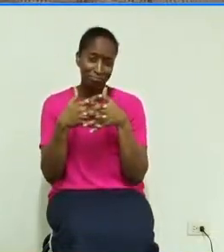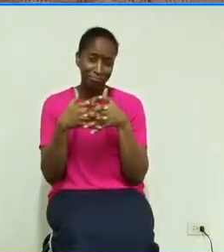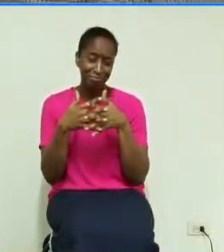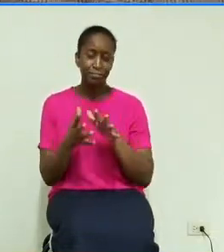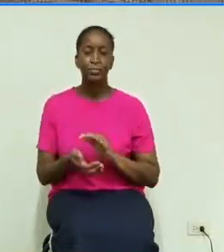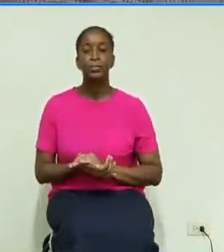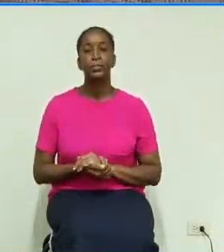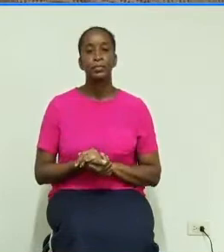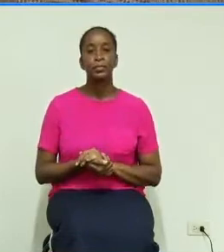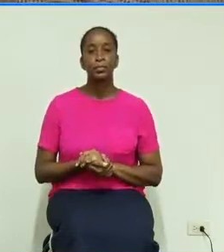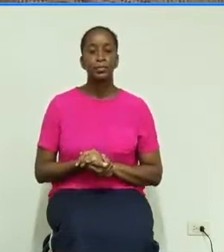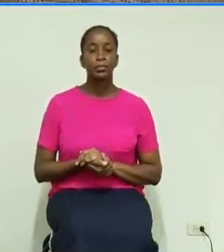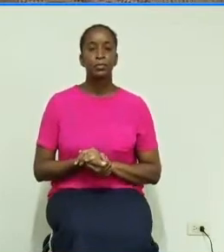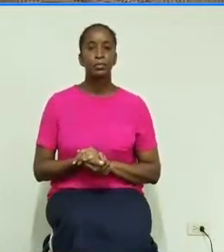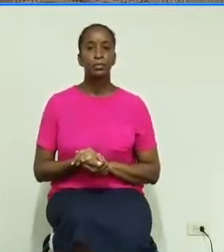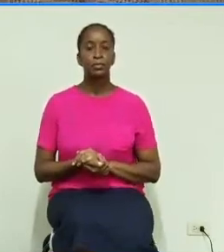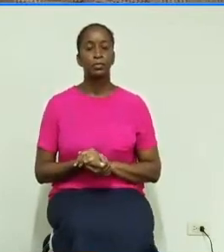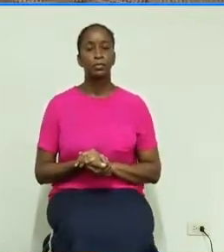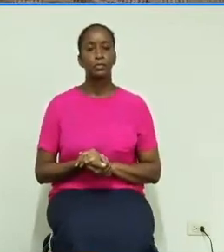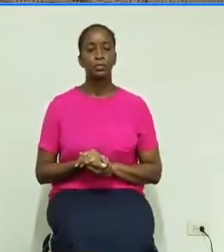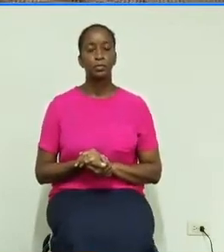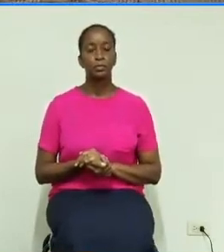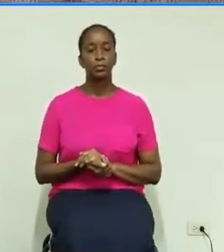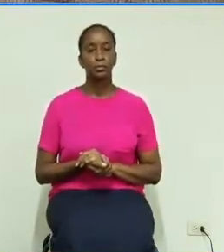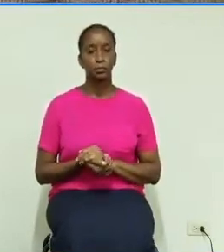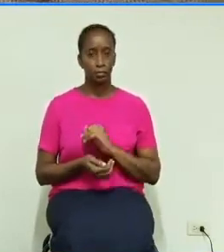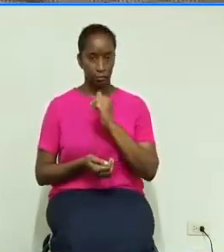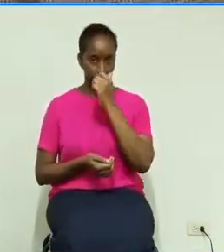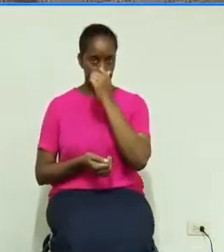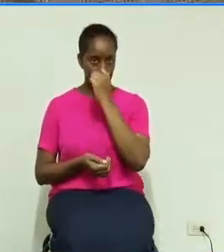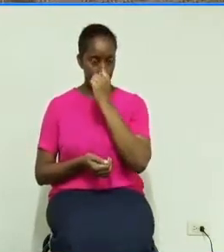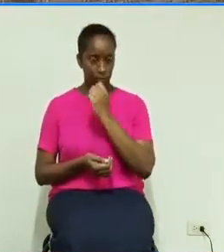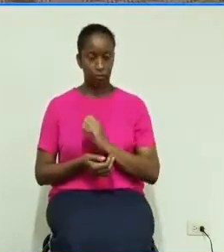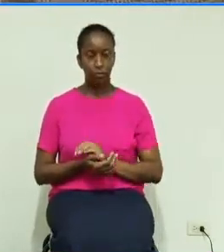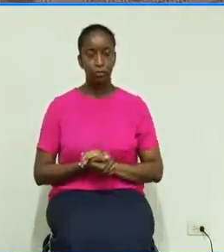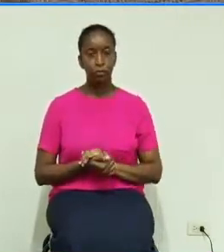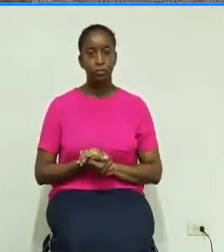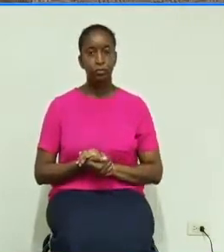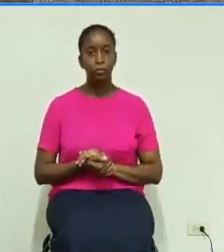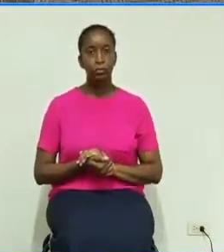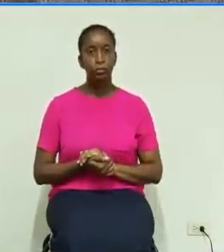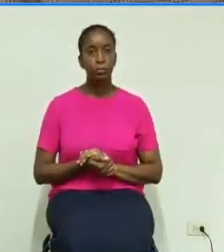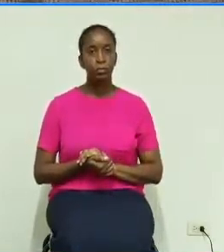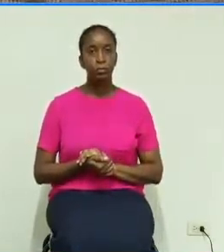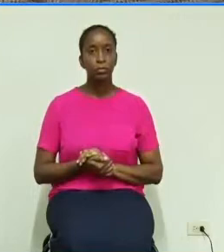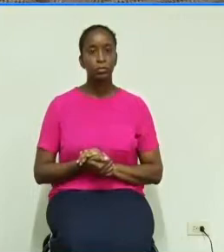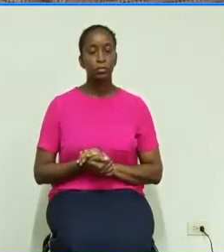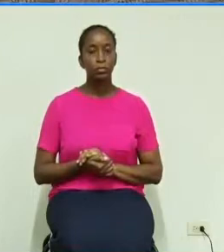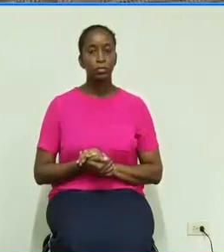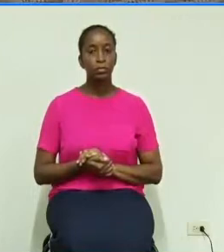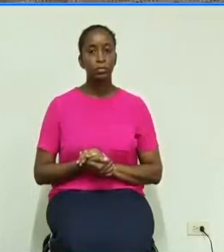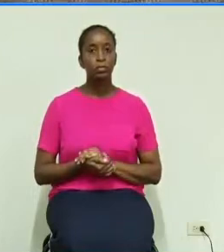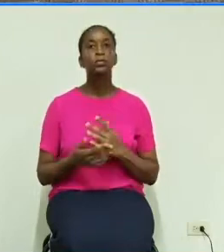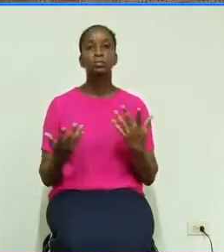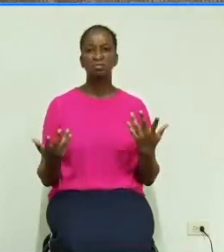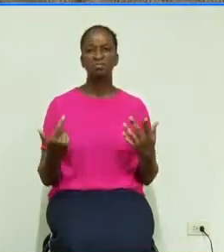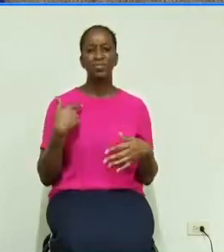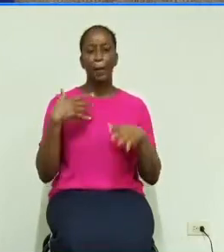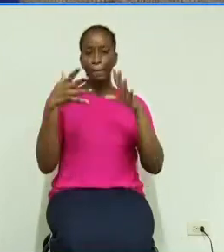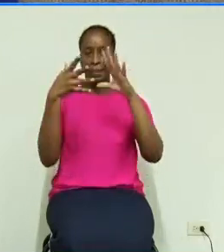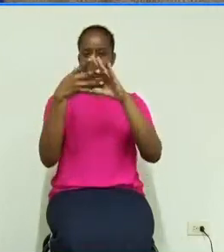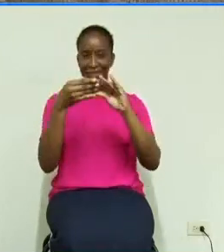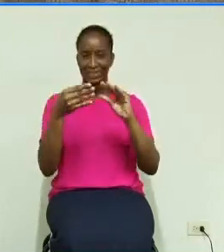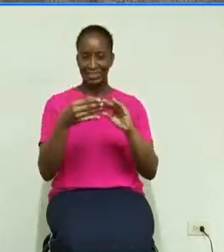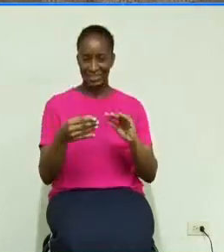in reality, they may play two or more complementary roles. I'd like to